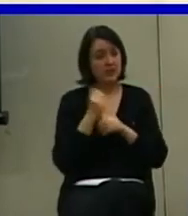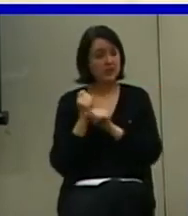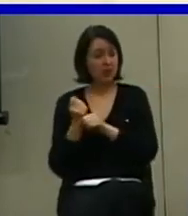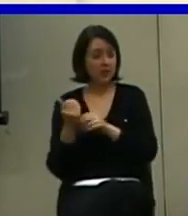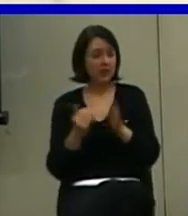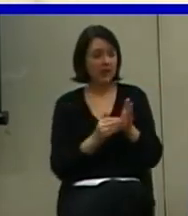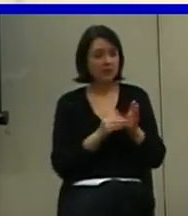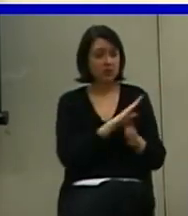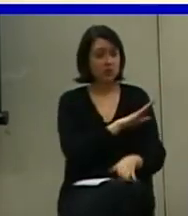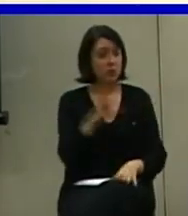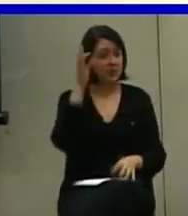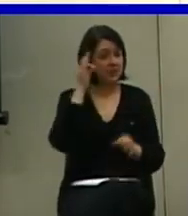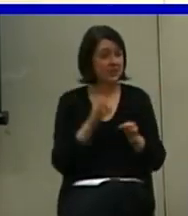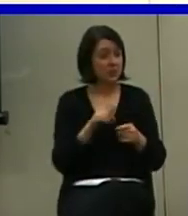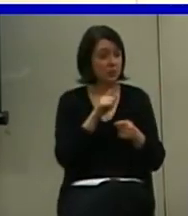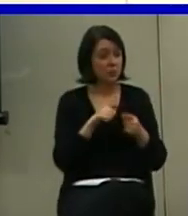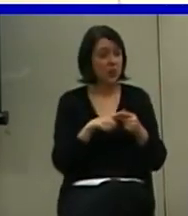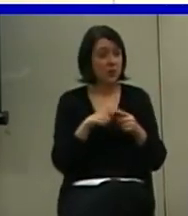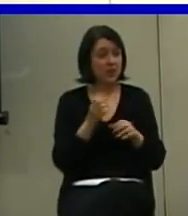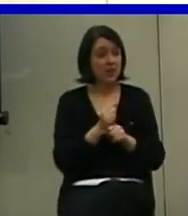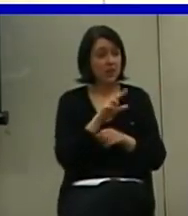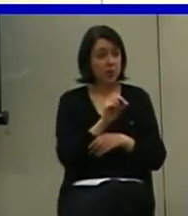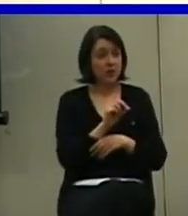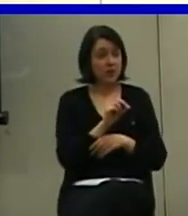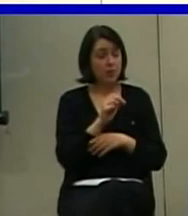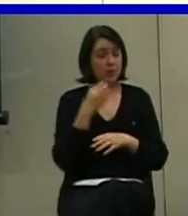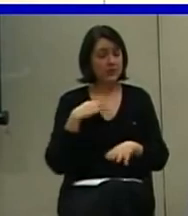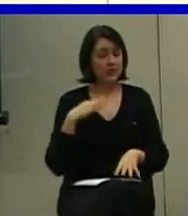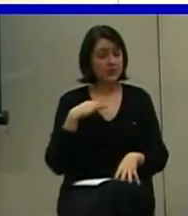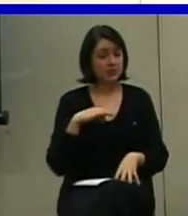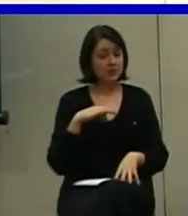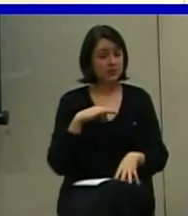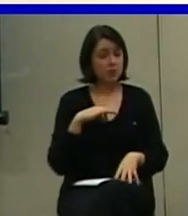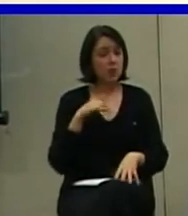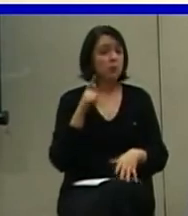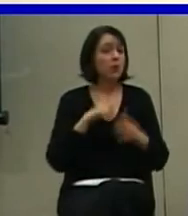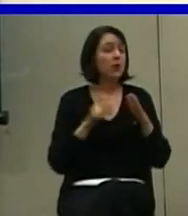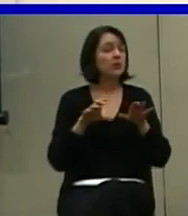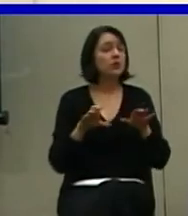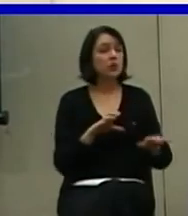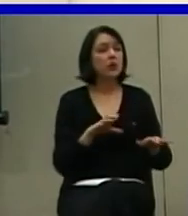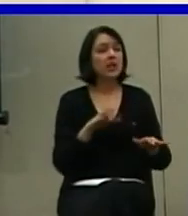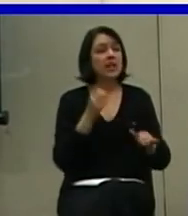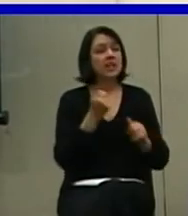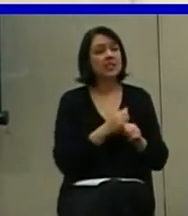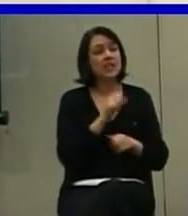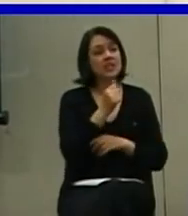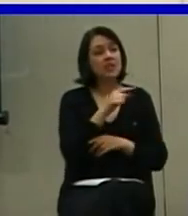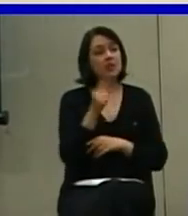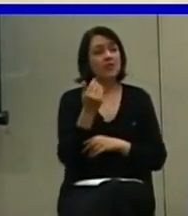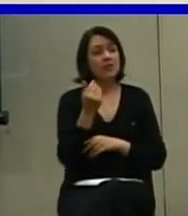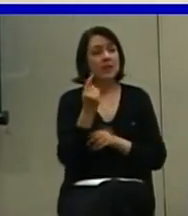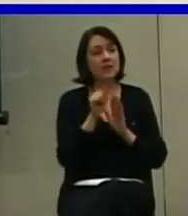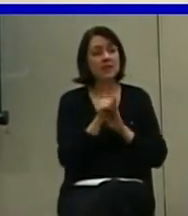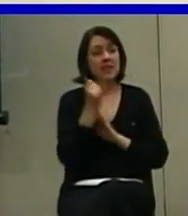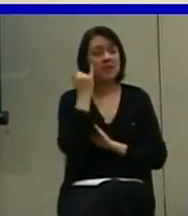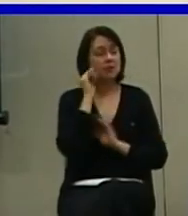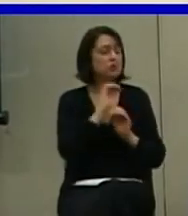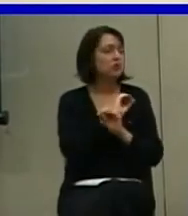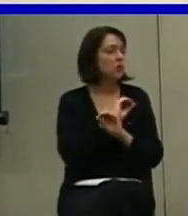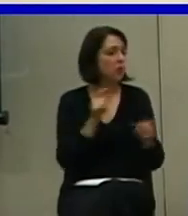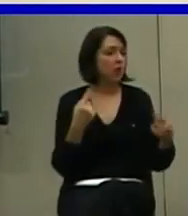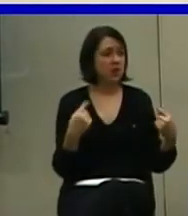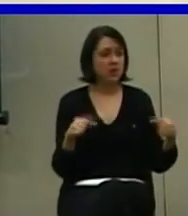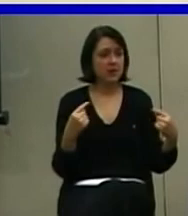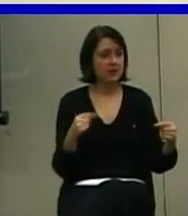So it's up to you when we get to 30. Here's what you need to do to get marks. Every 10 to 15 minutes, if there haven't been any